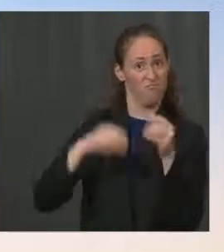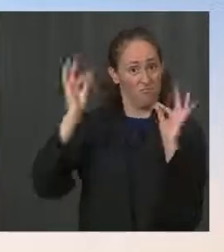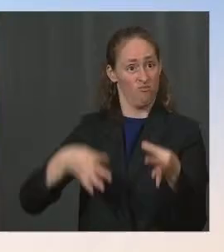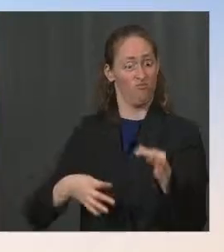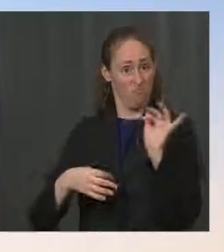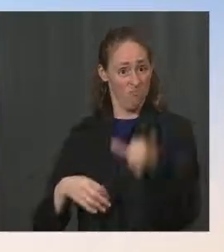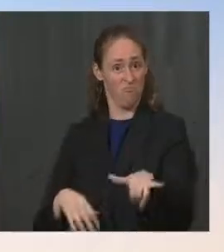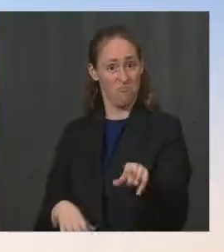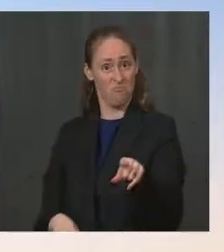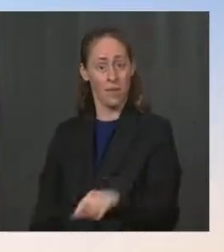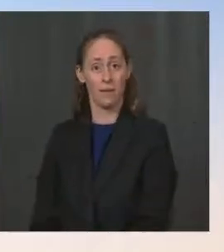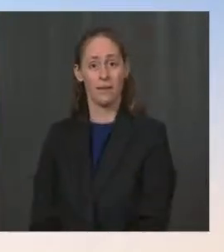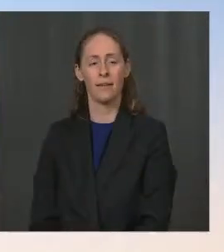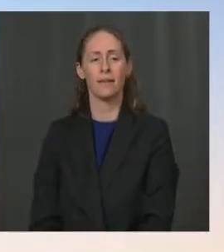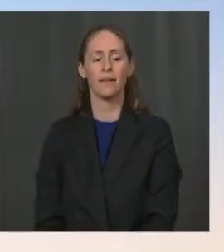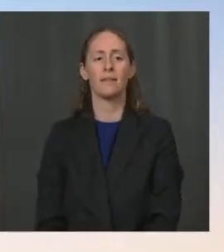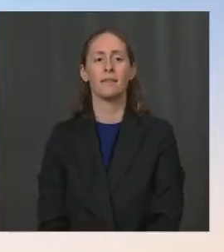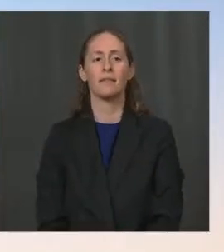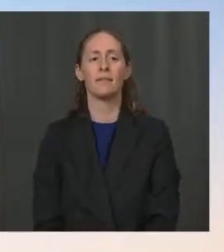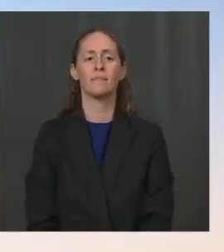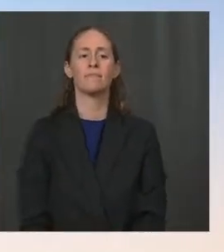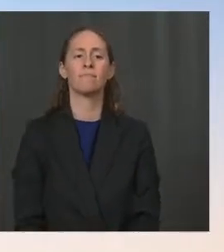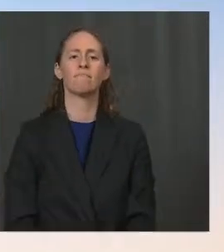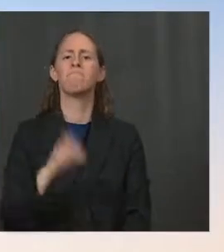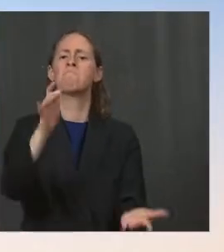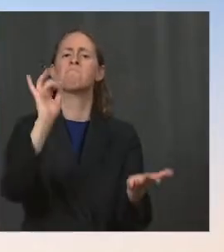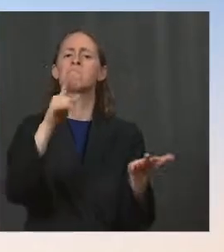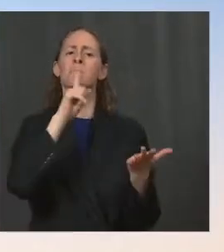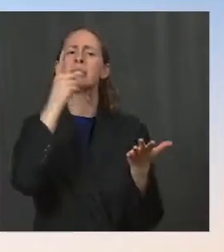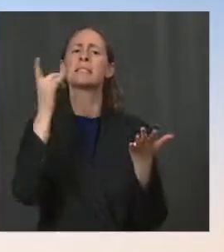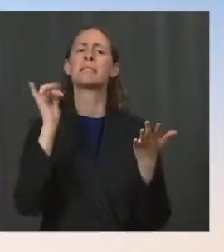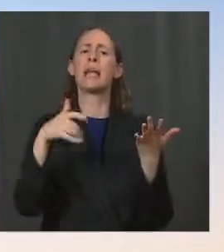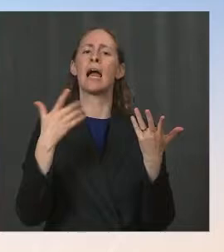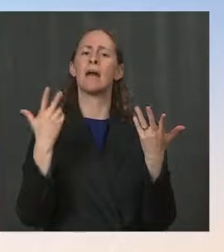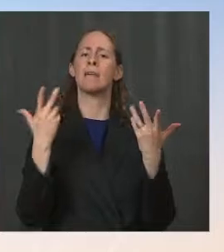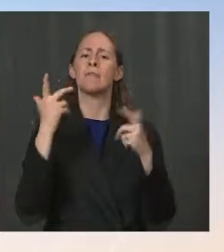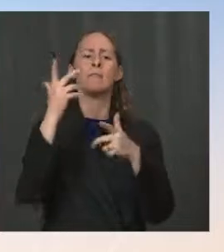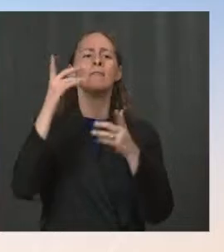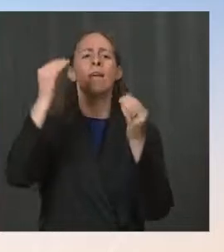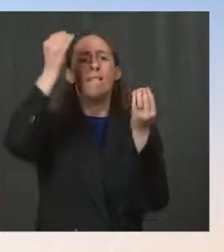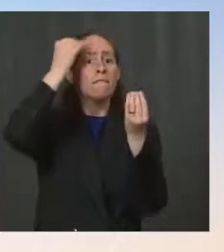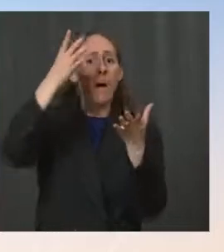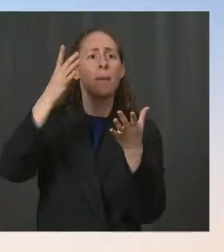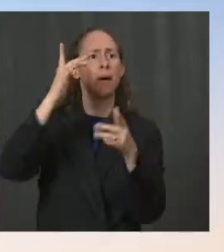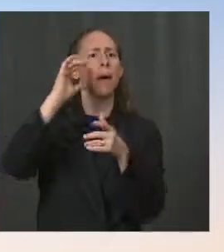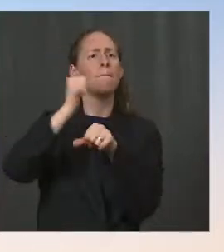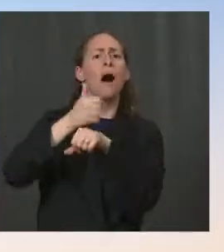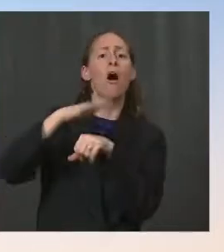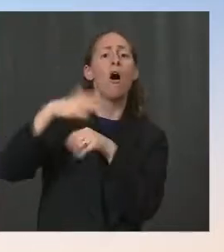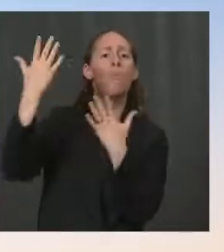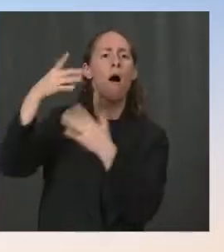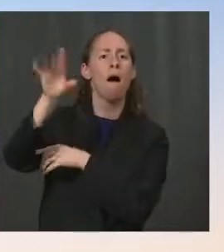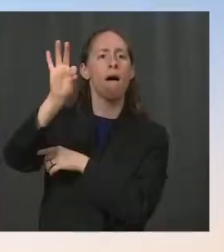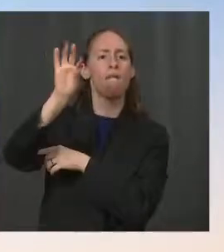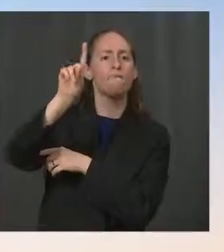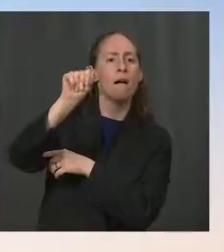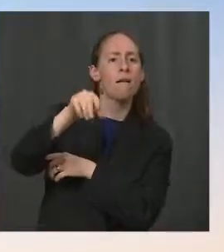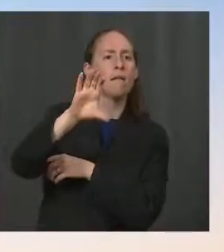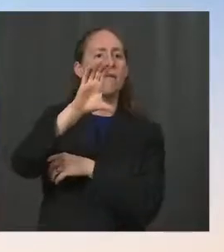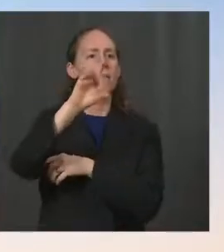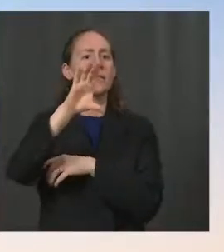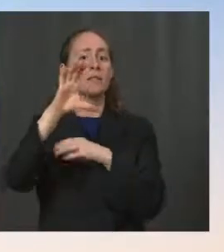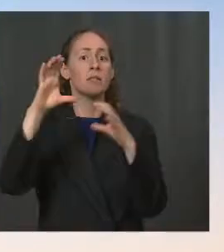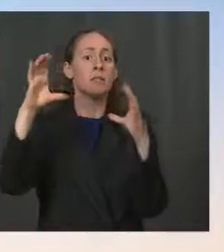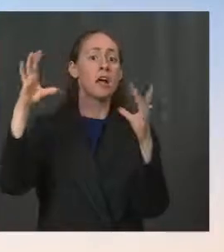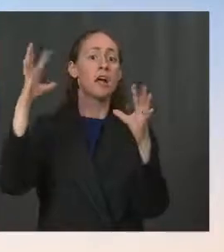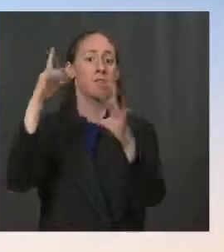Well, it's based on and pending the final, subject to the final FDA and CDC processes, yes. And one on